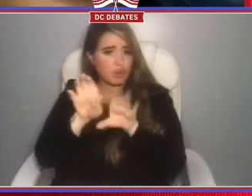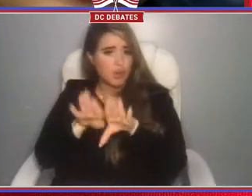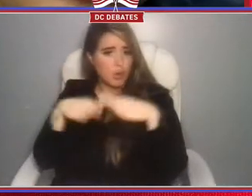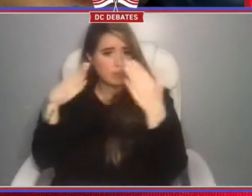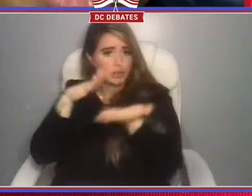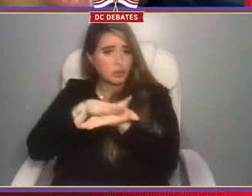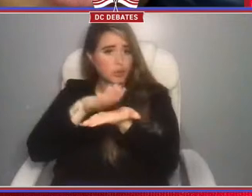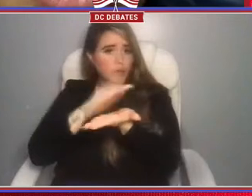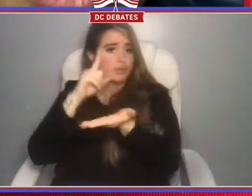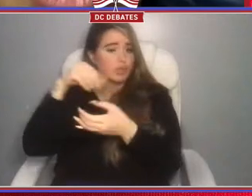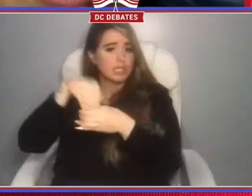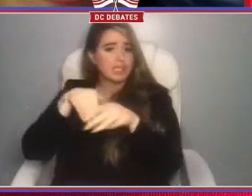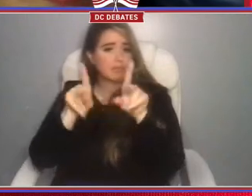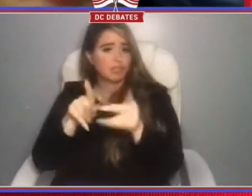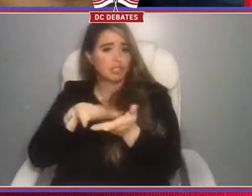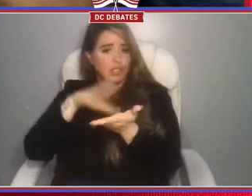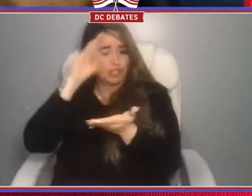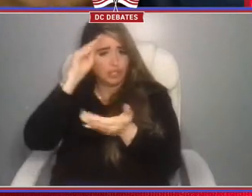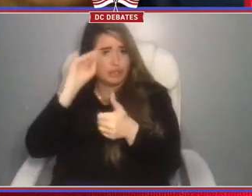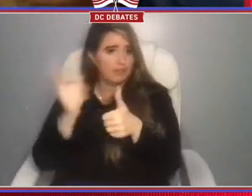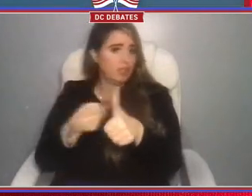learning, the first in the region to do so.